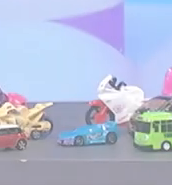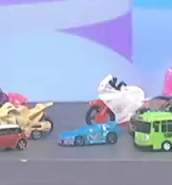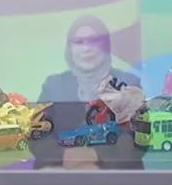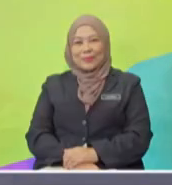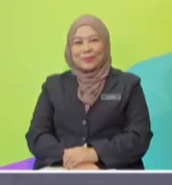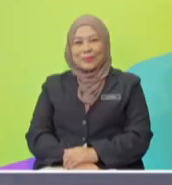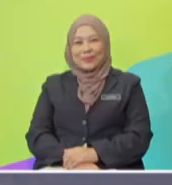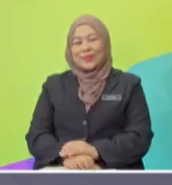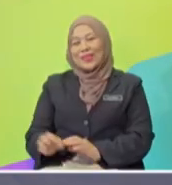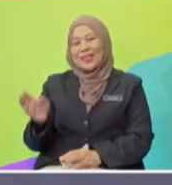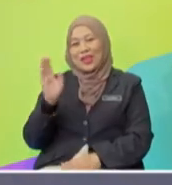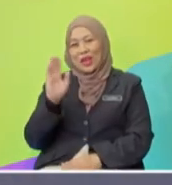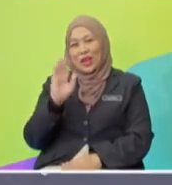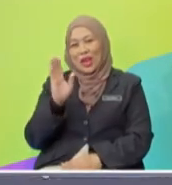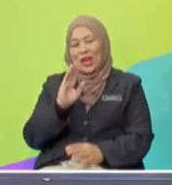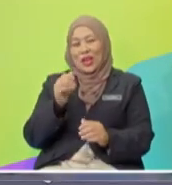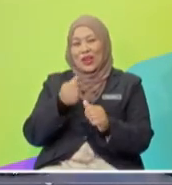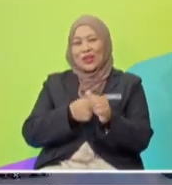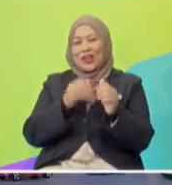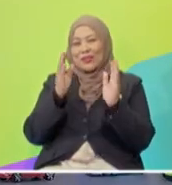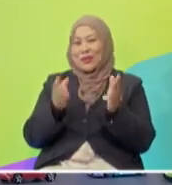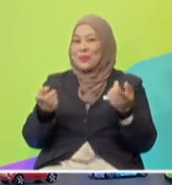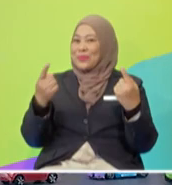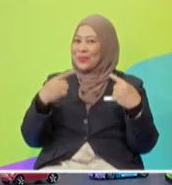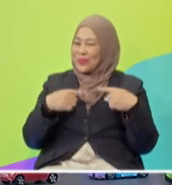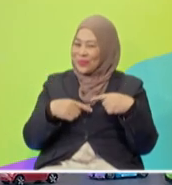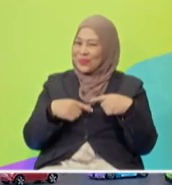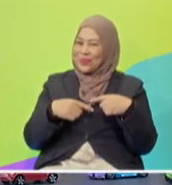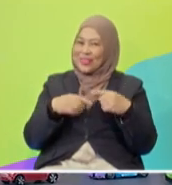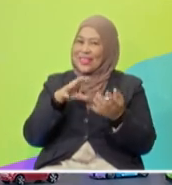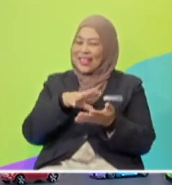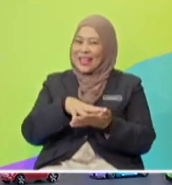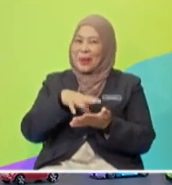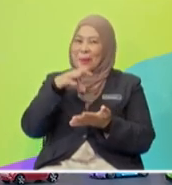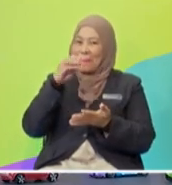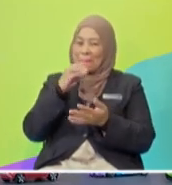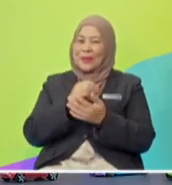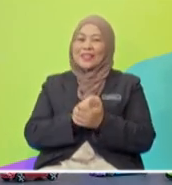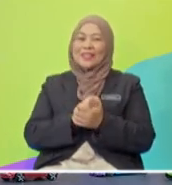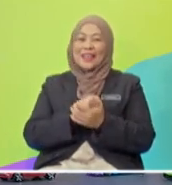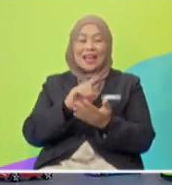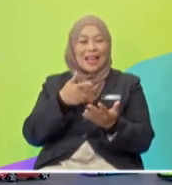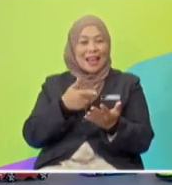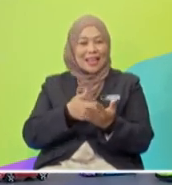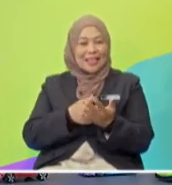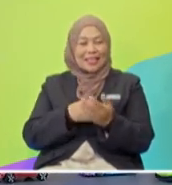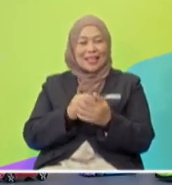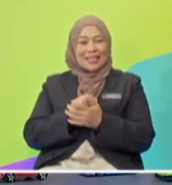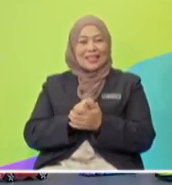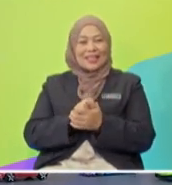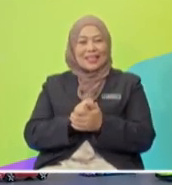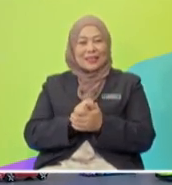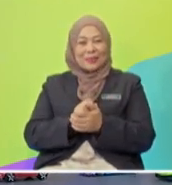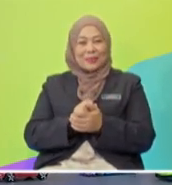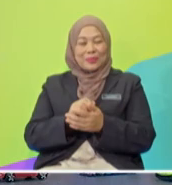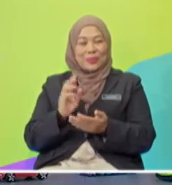KPM. Hello everyone, welcome back to Prasekolah with Teacher Rahma and me, Chris MJ. And today we